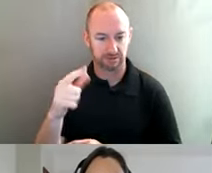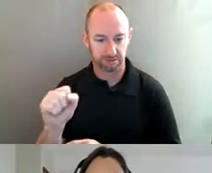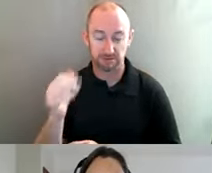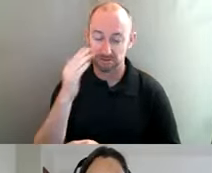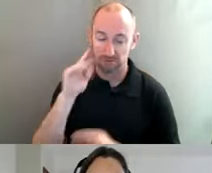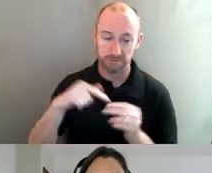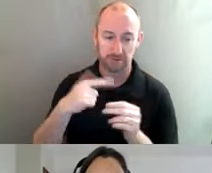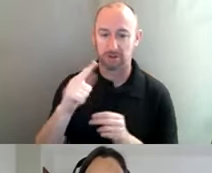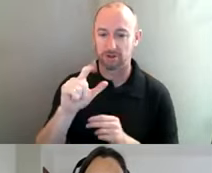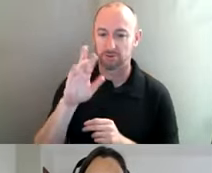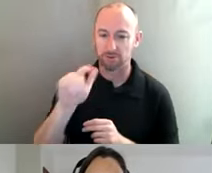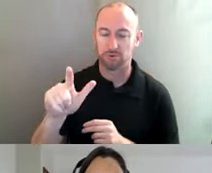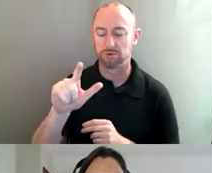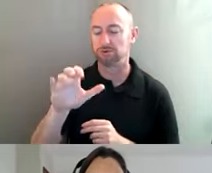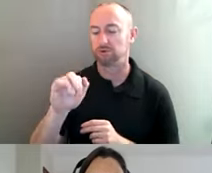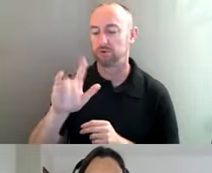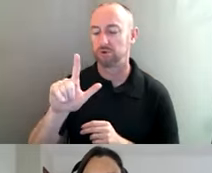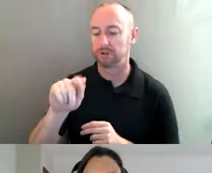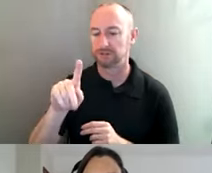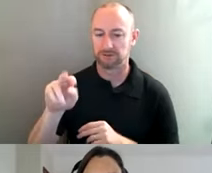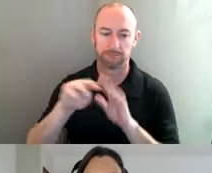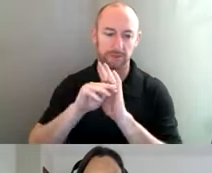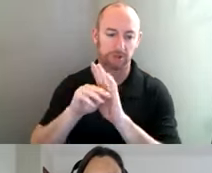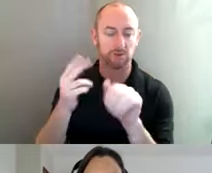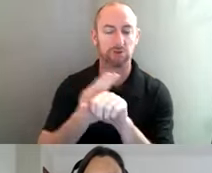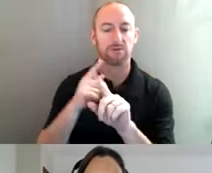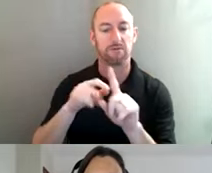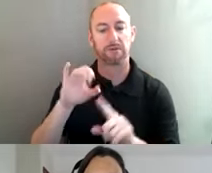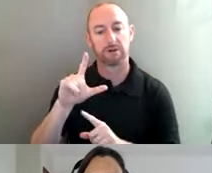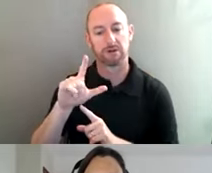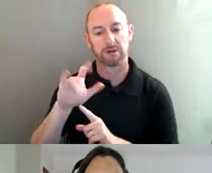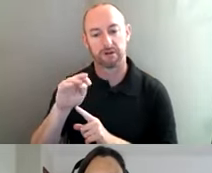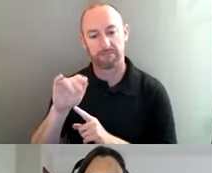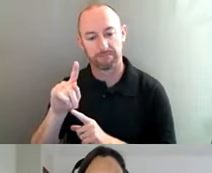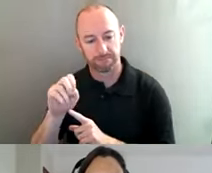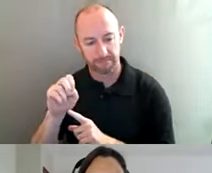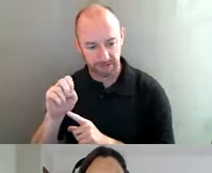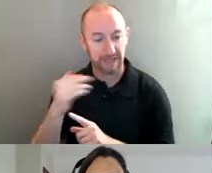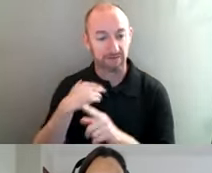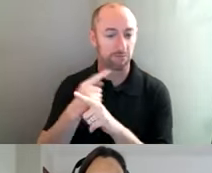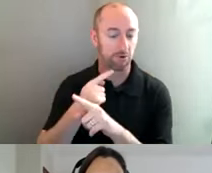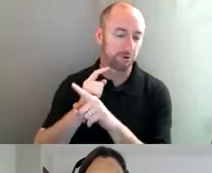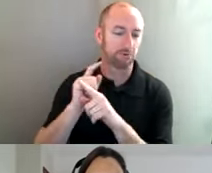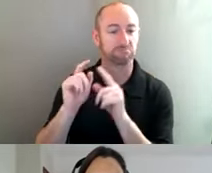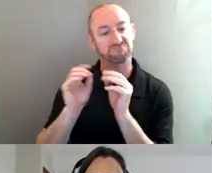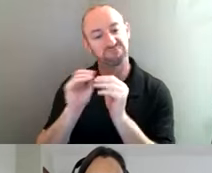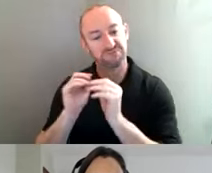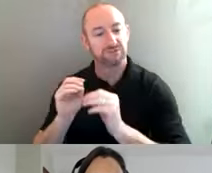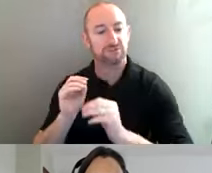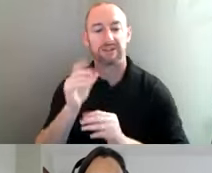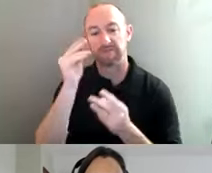global circulation models used by the climate community have appropriate corrections so that results are not spatially